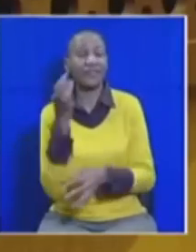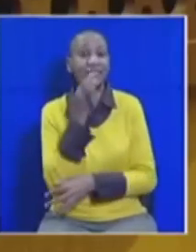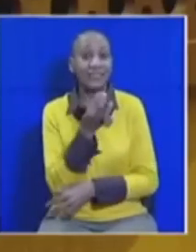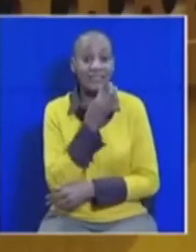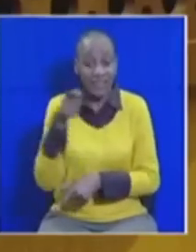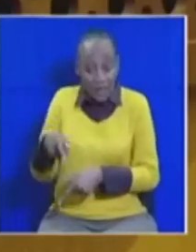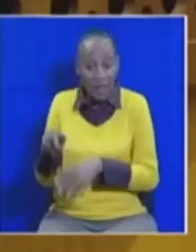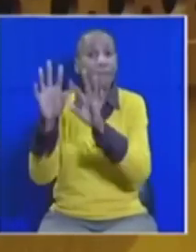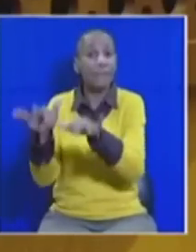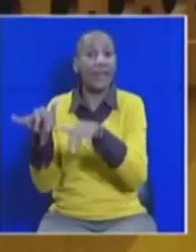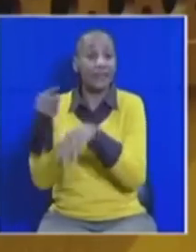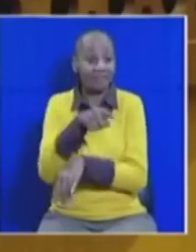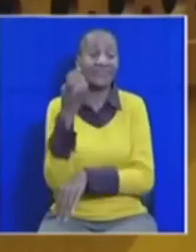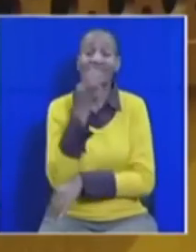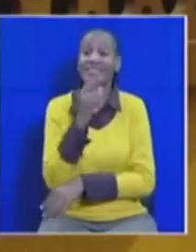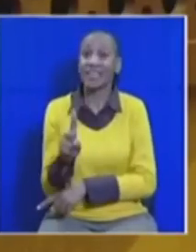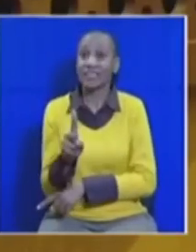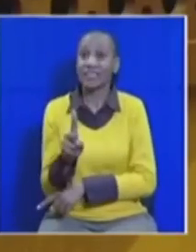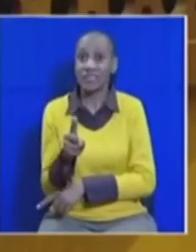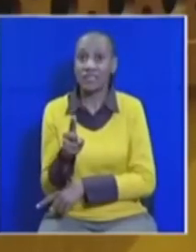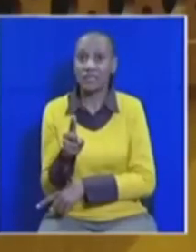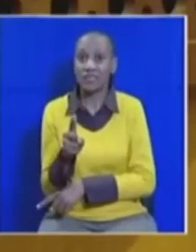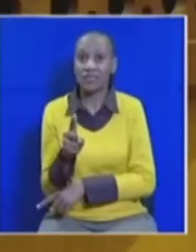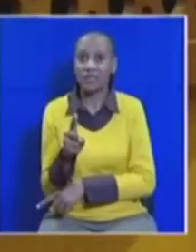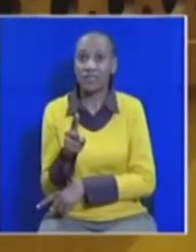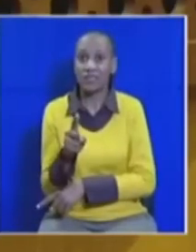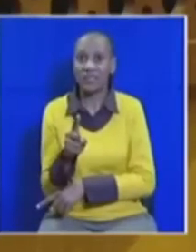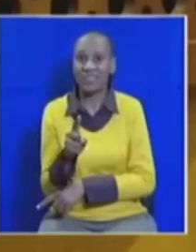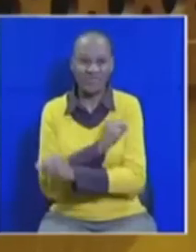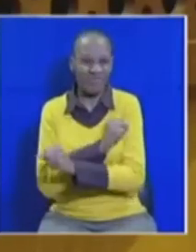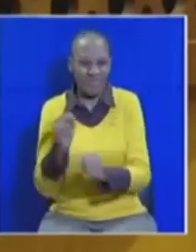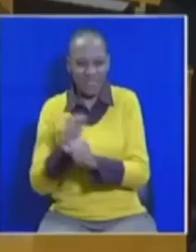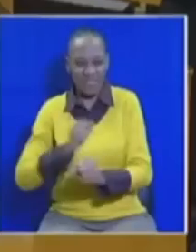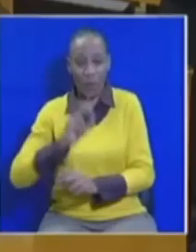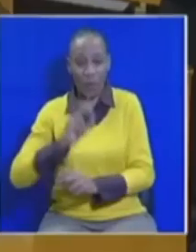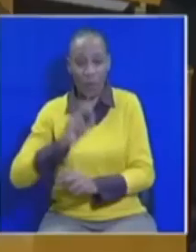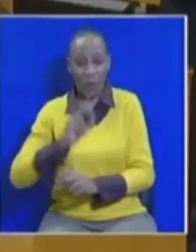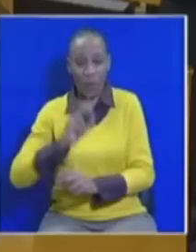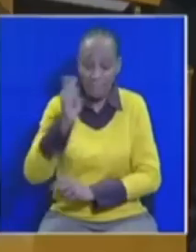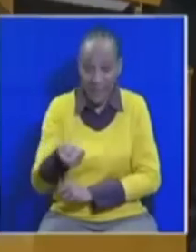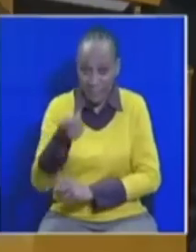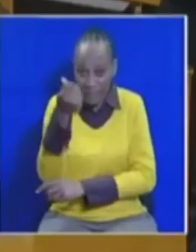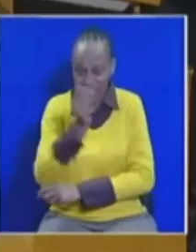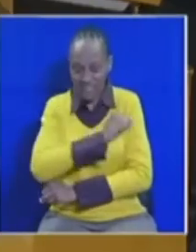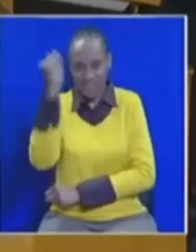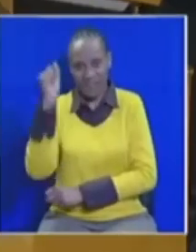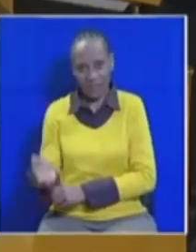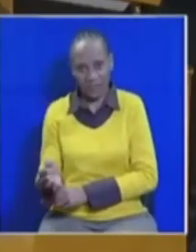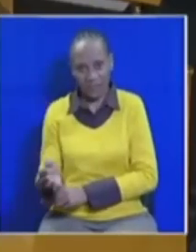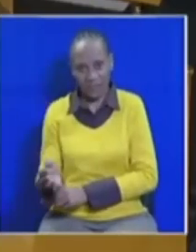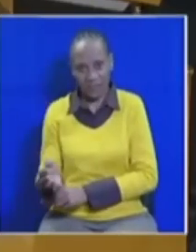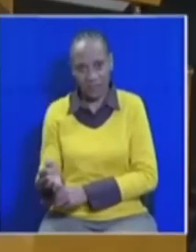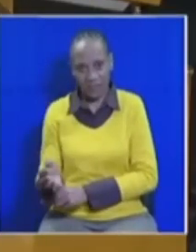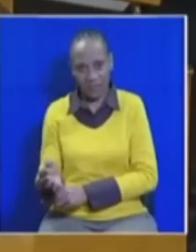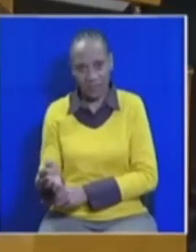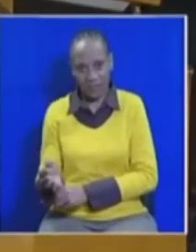this parliament that he had no intention of paying back anything. It is a big deal